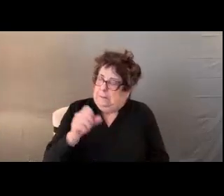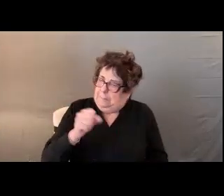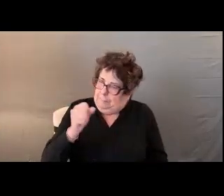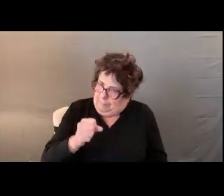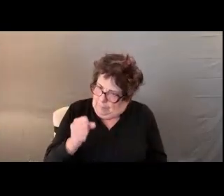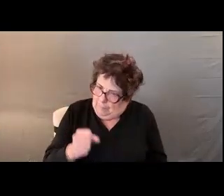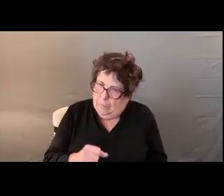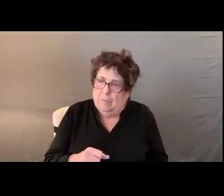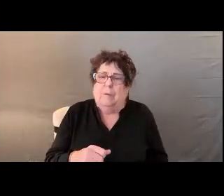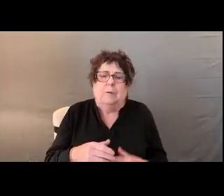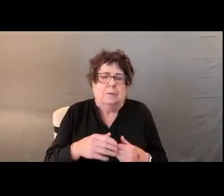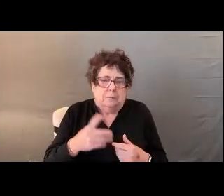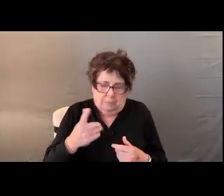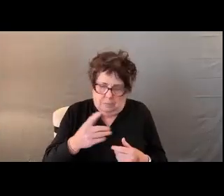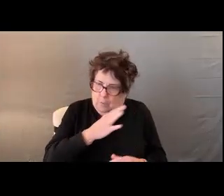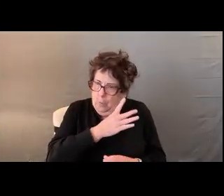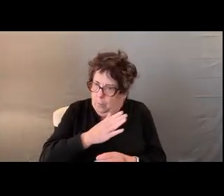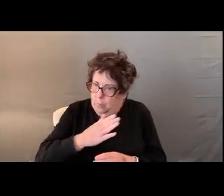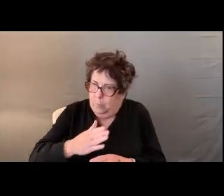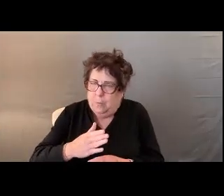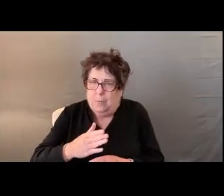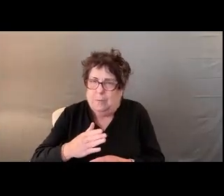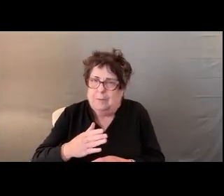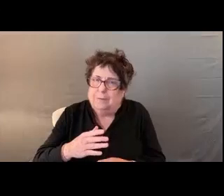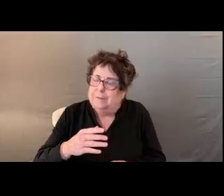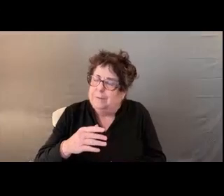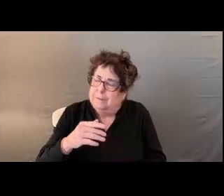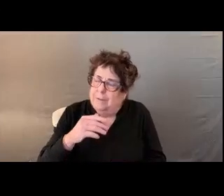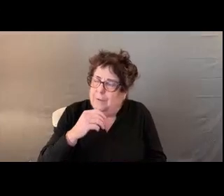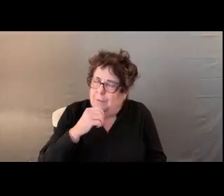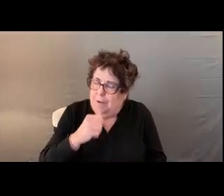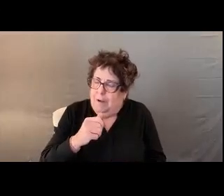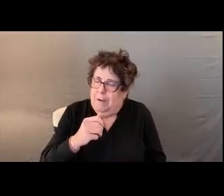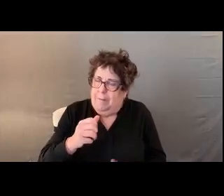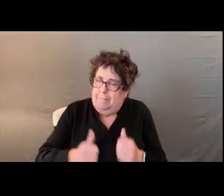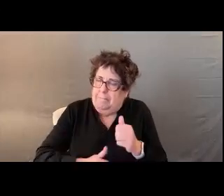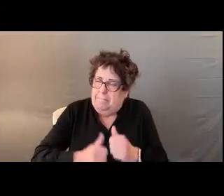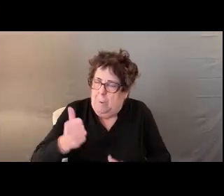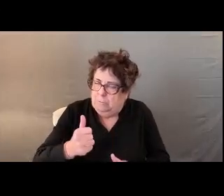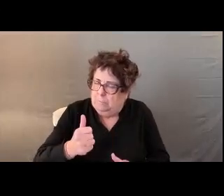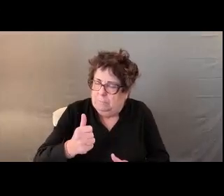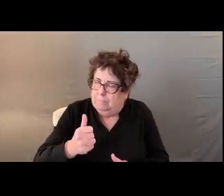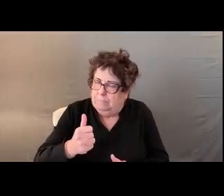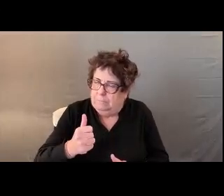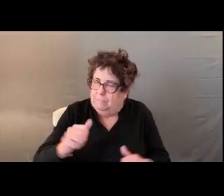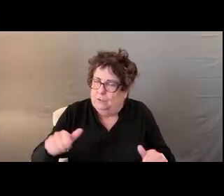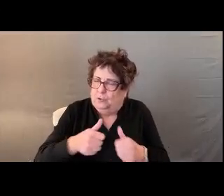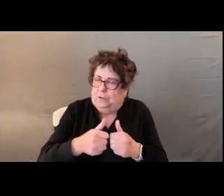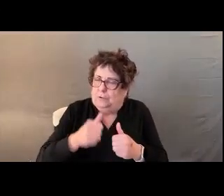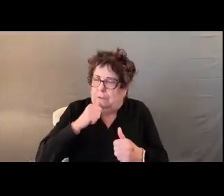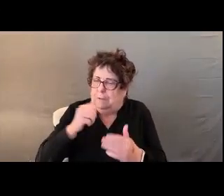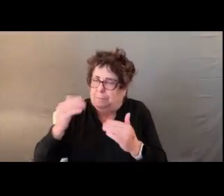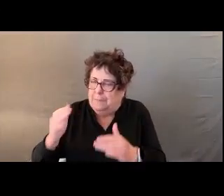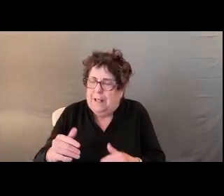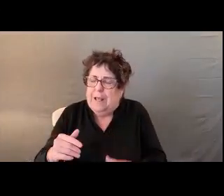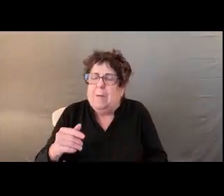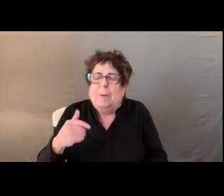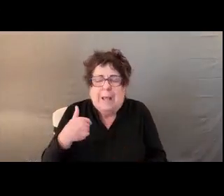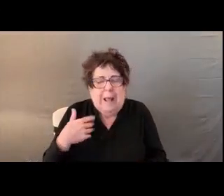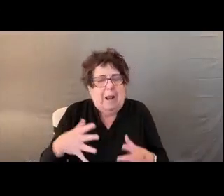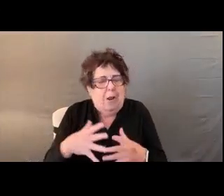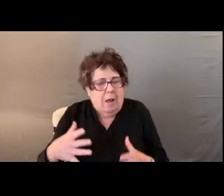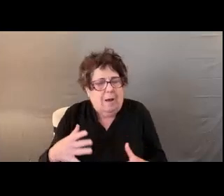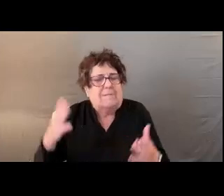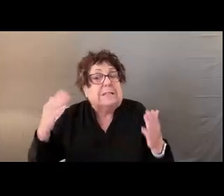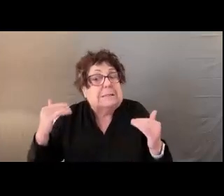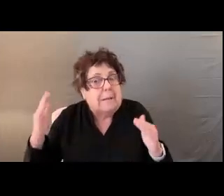draft plan, and I wouldn't say that most of the challenges were unexpected. I think we had a lot of expected challenges, but we did